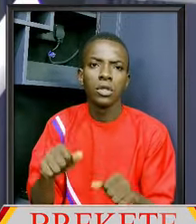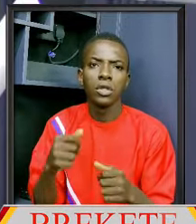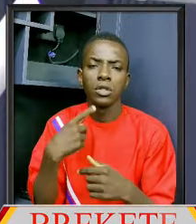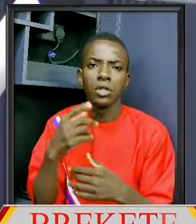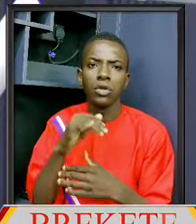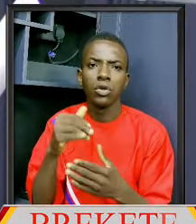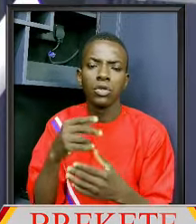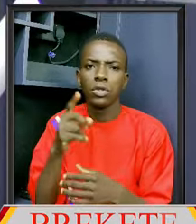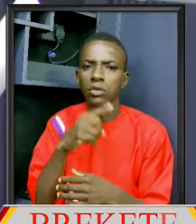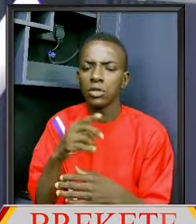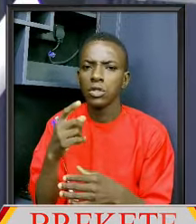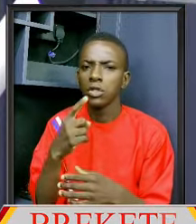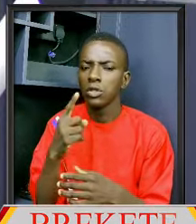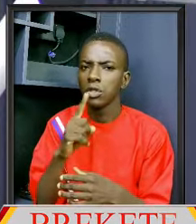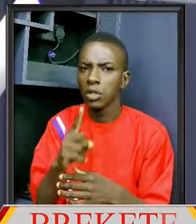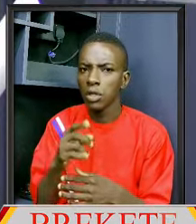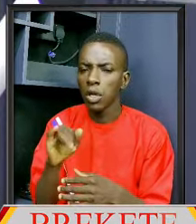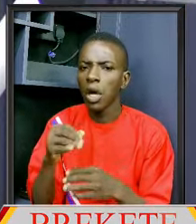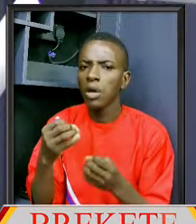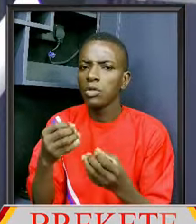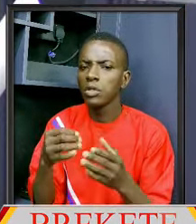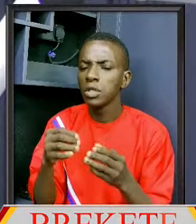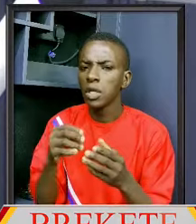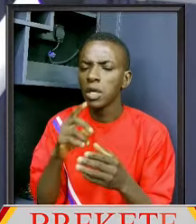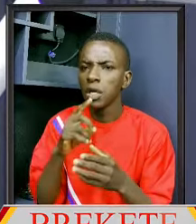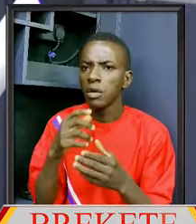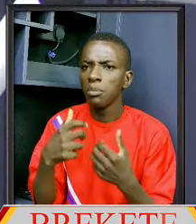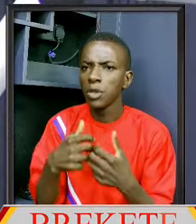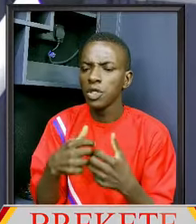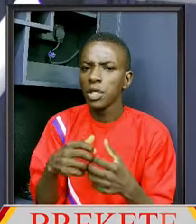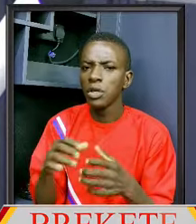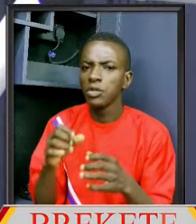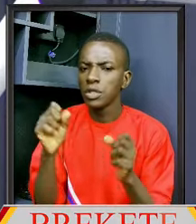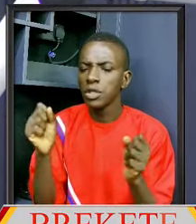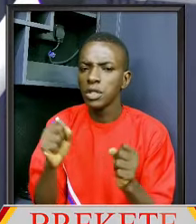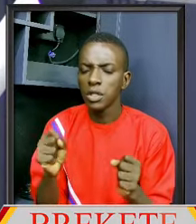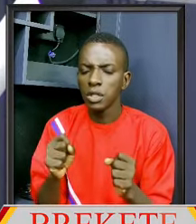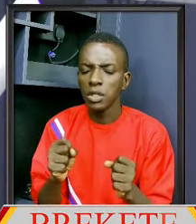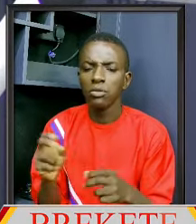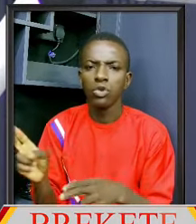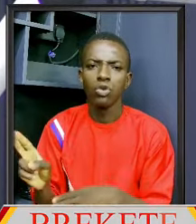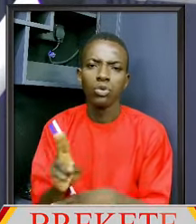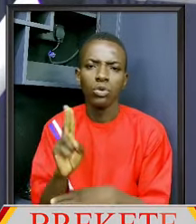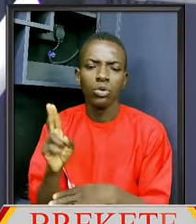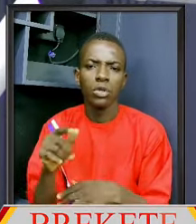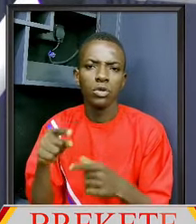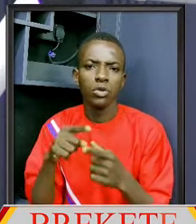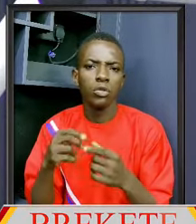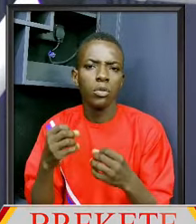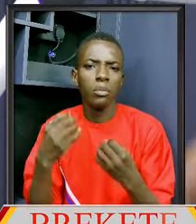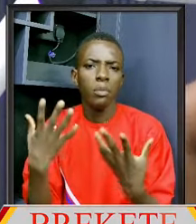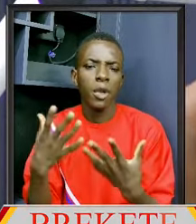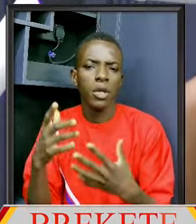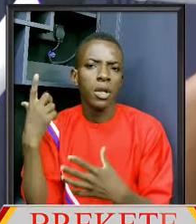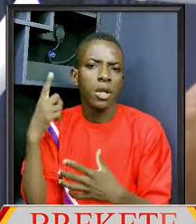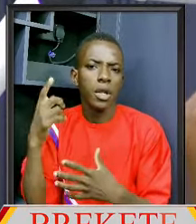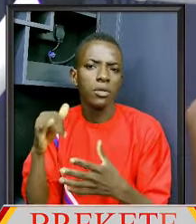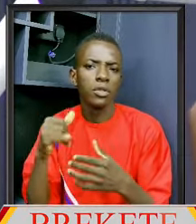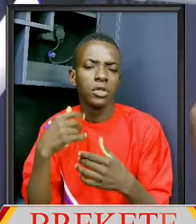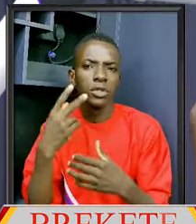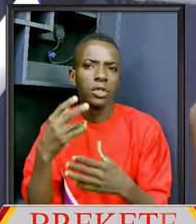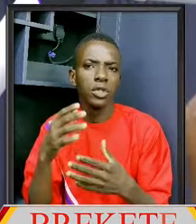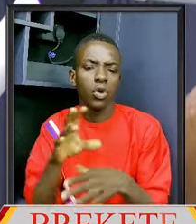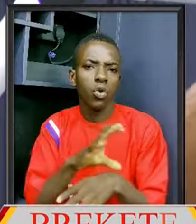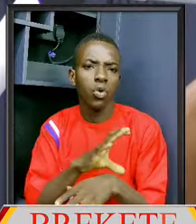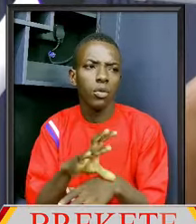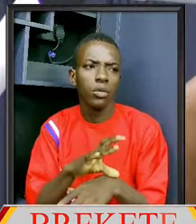the ones that are the real ones, how is their machine? How is the system they use? Because I've gone to a lot of lab and you see that the computer